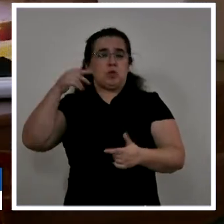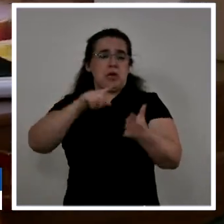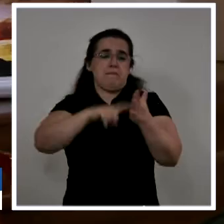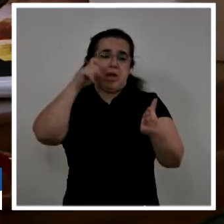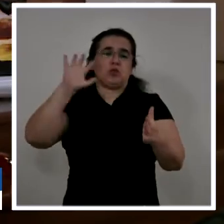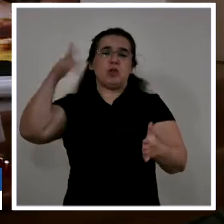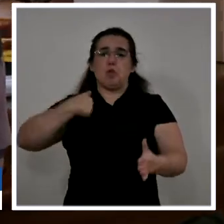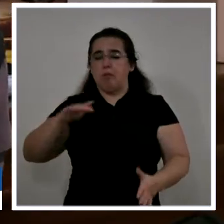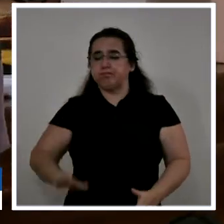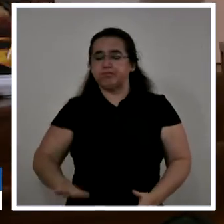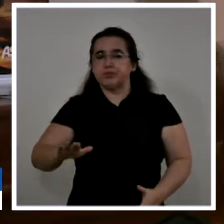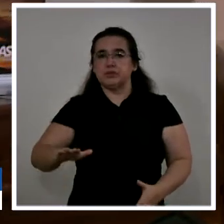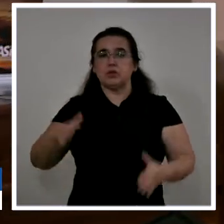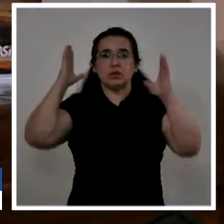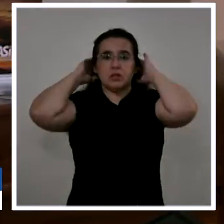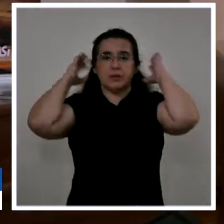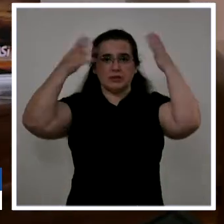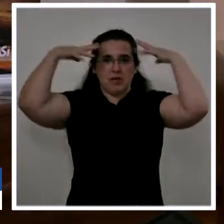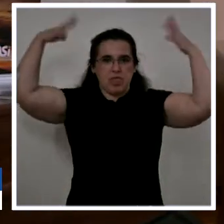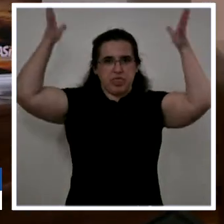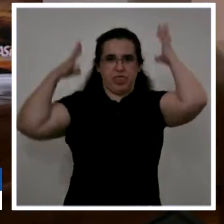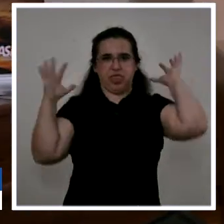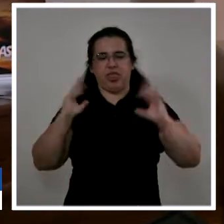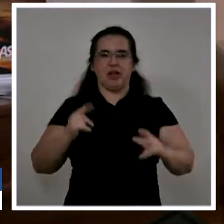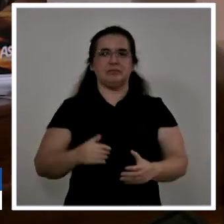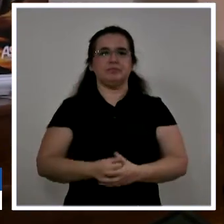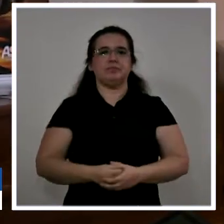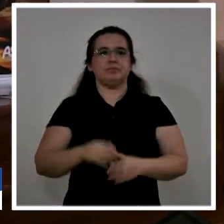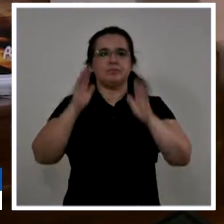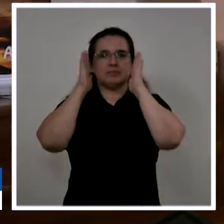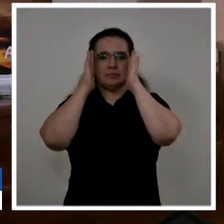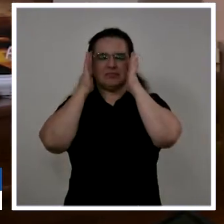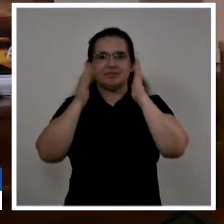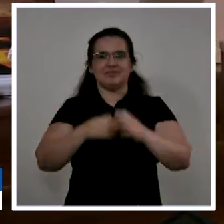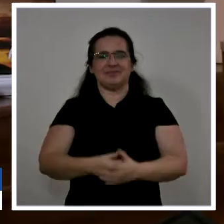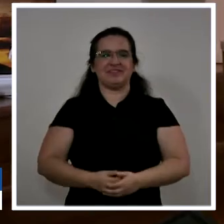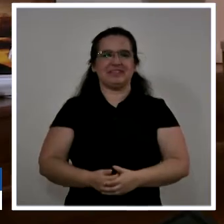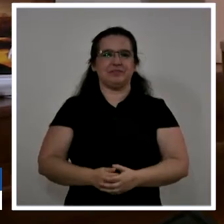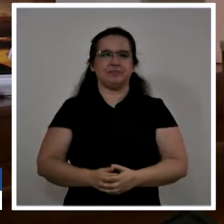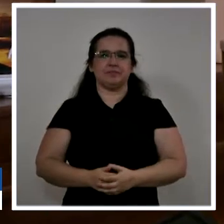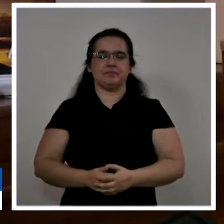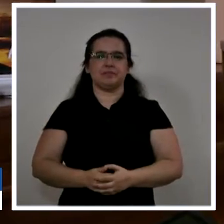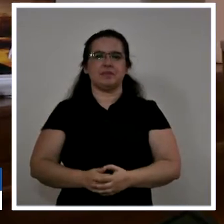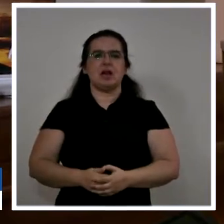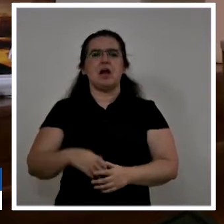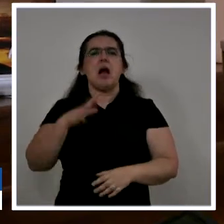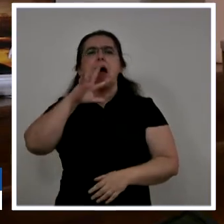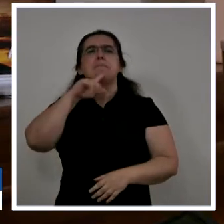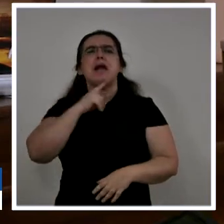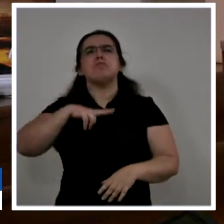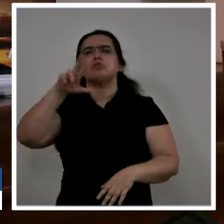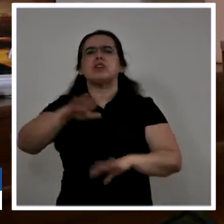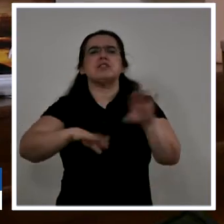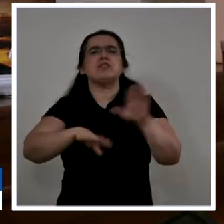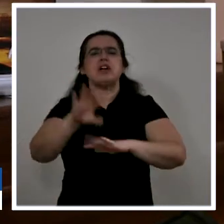eu era pequenino e o meu cabelo estava despenteado, what would a Portuguese mother do if their son's hair was out of place? O que é que uma mãe